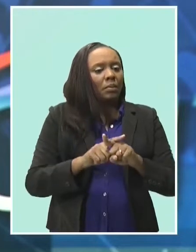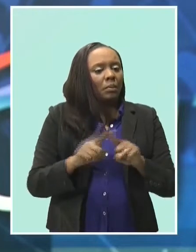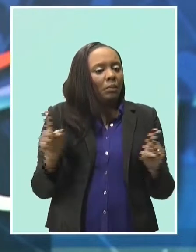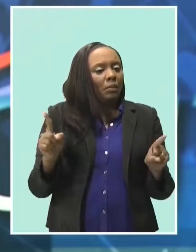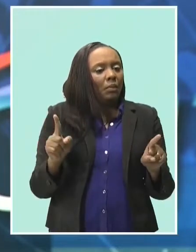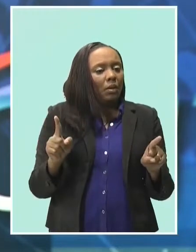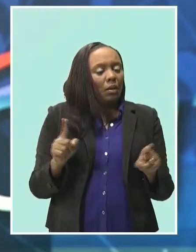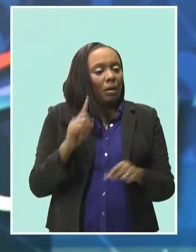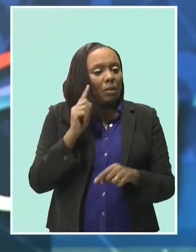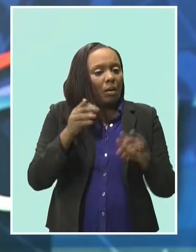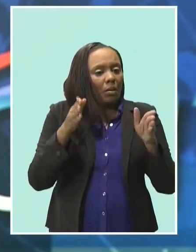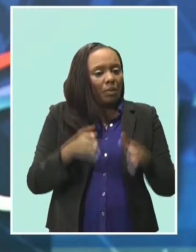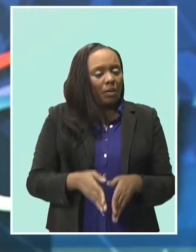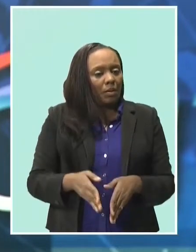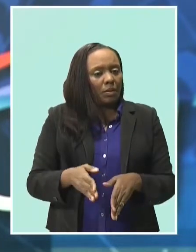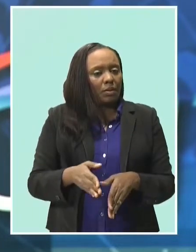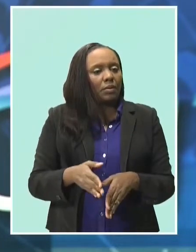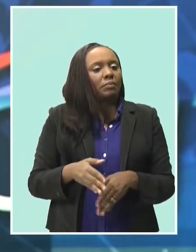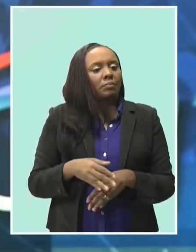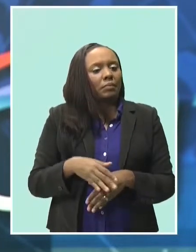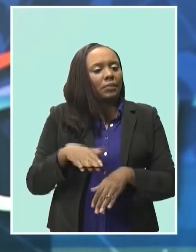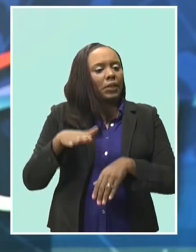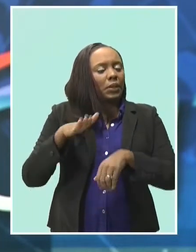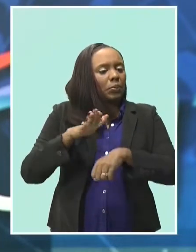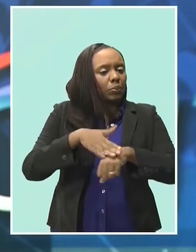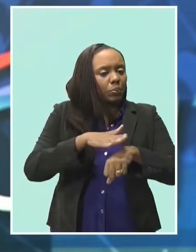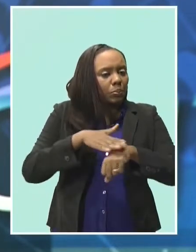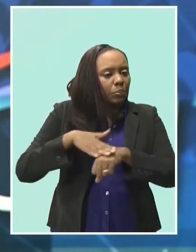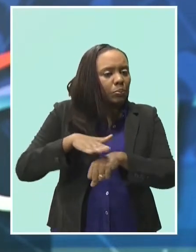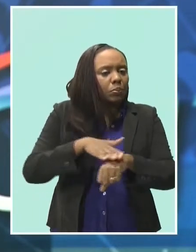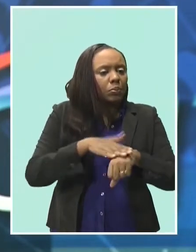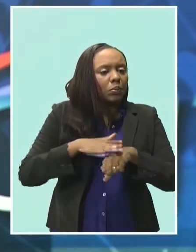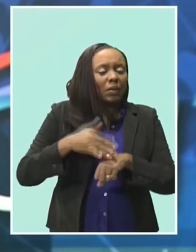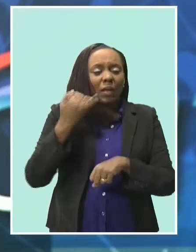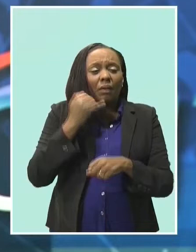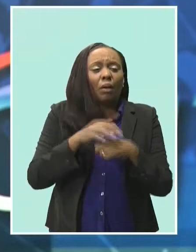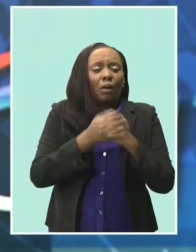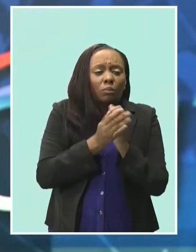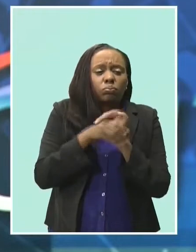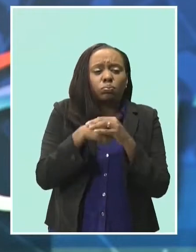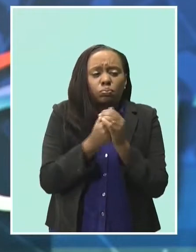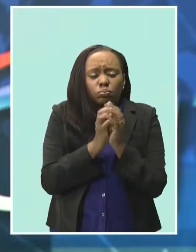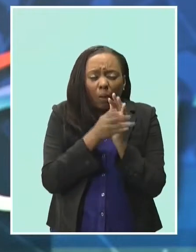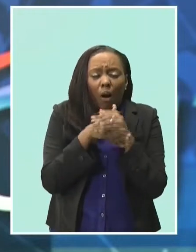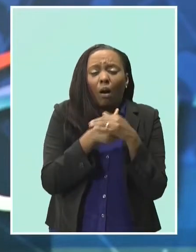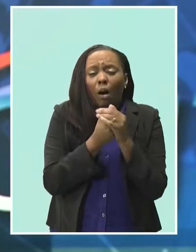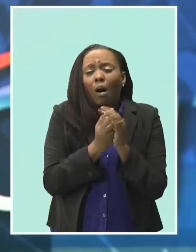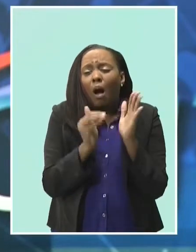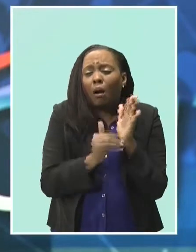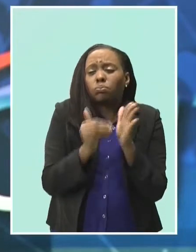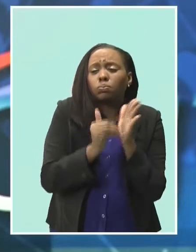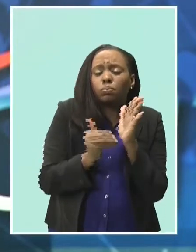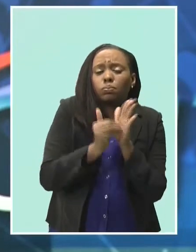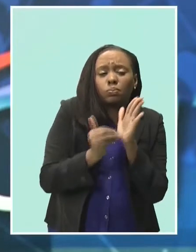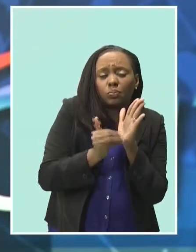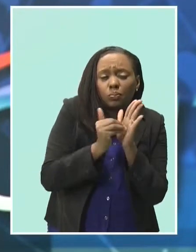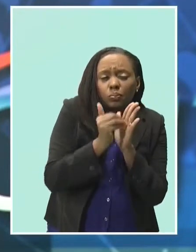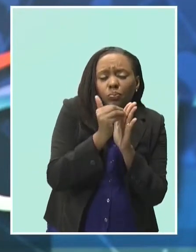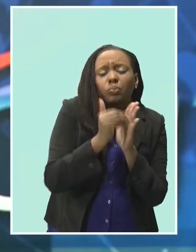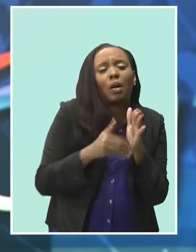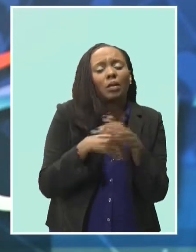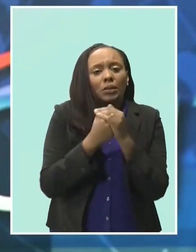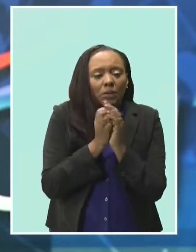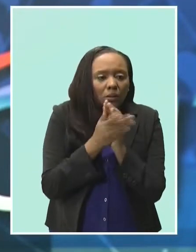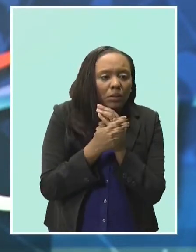COVID-19. But a local dermatologist is cautioning that excessive hand washing can damage the skin's barrier. In